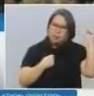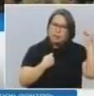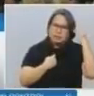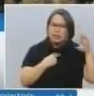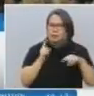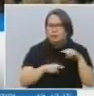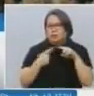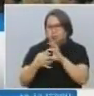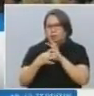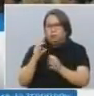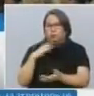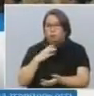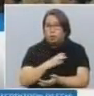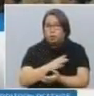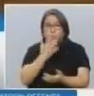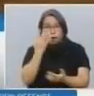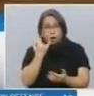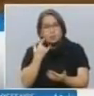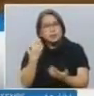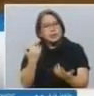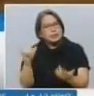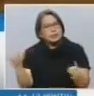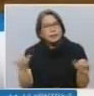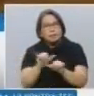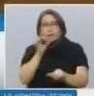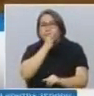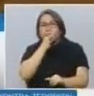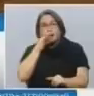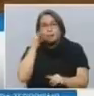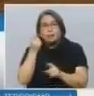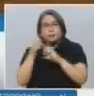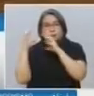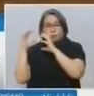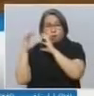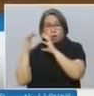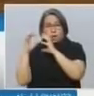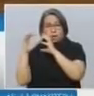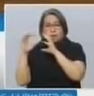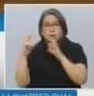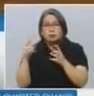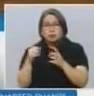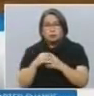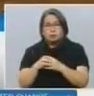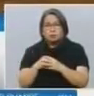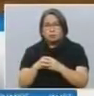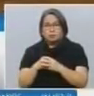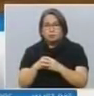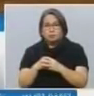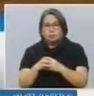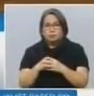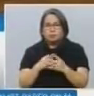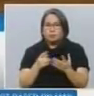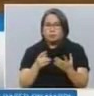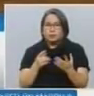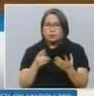Our farmers, especially our coconut farmers, form a significant part of the basic sectors of society. It is from the